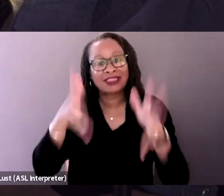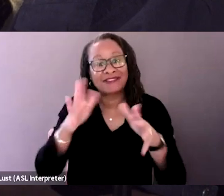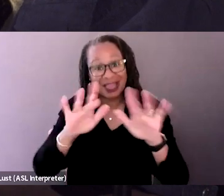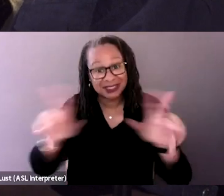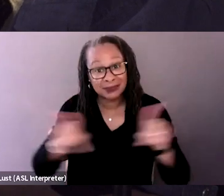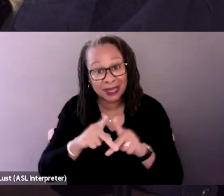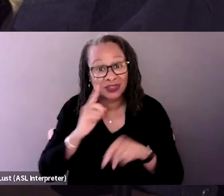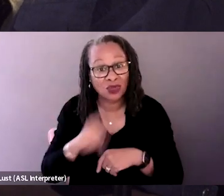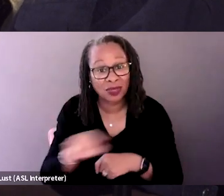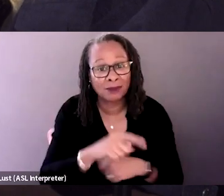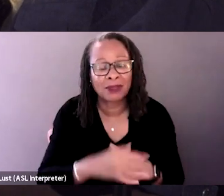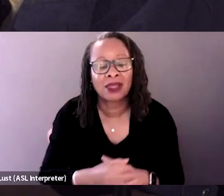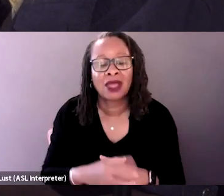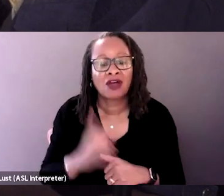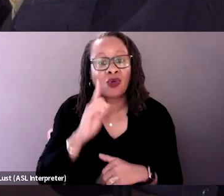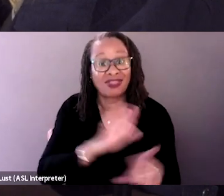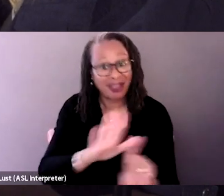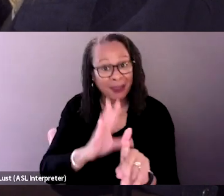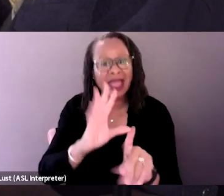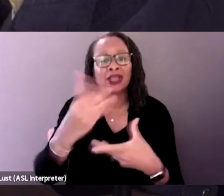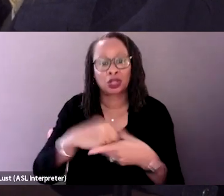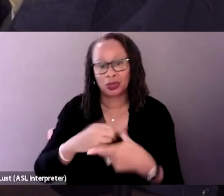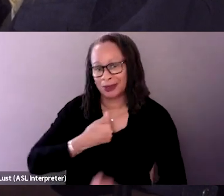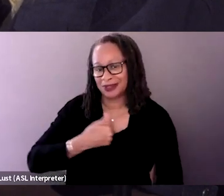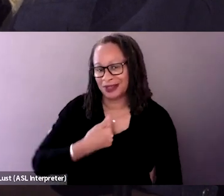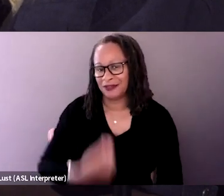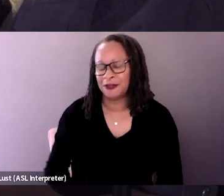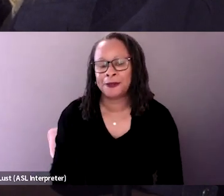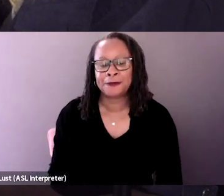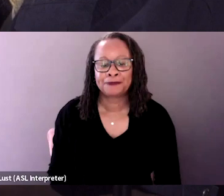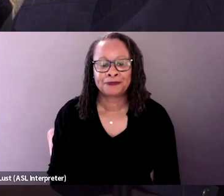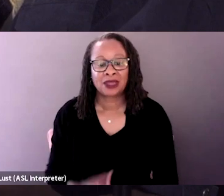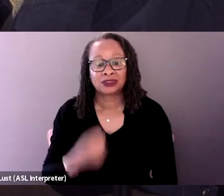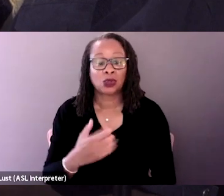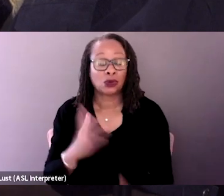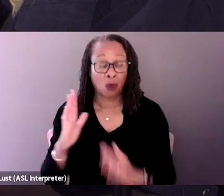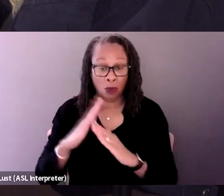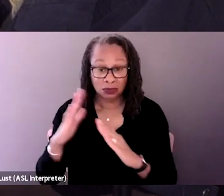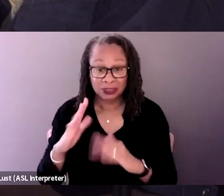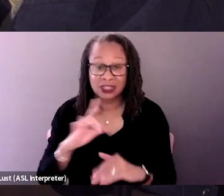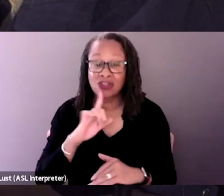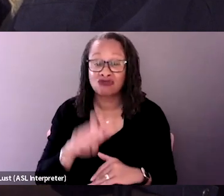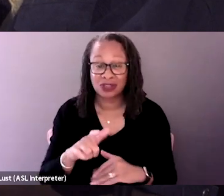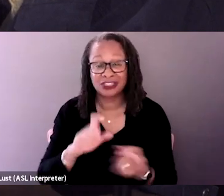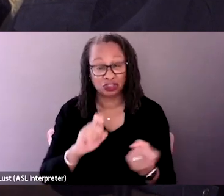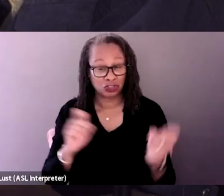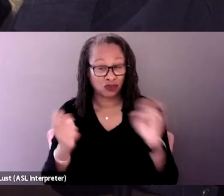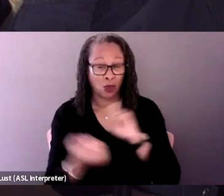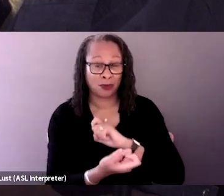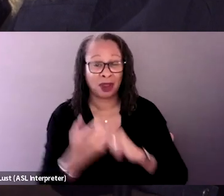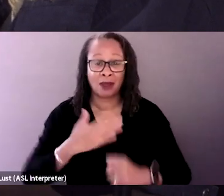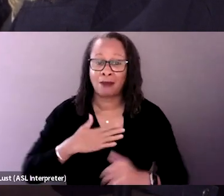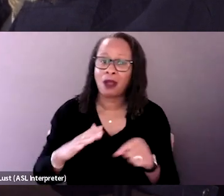and for them, including myself. And so, ultimately, I think that really transformed my